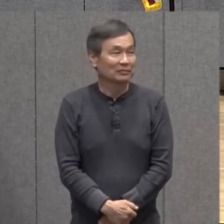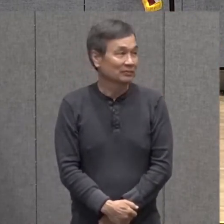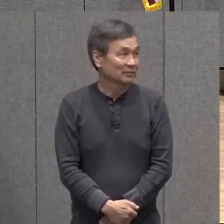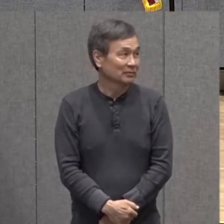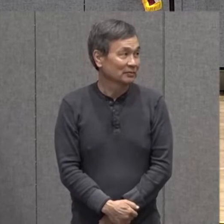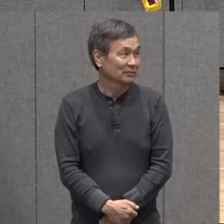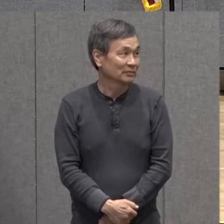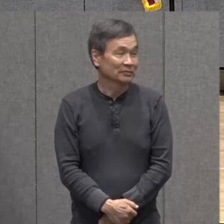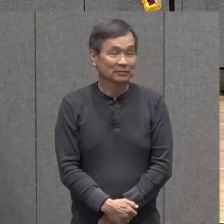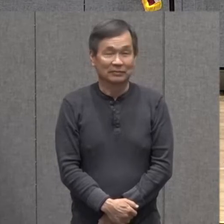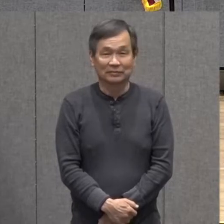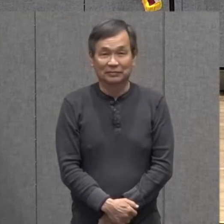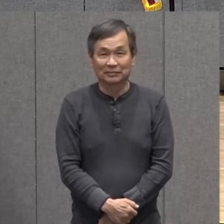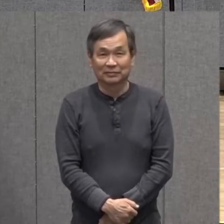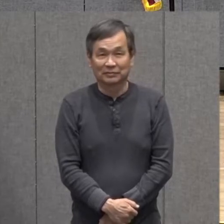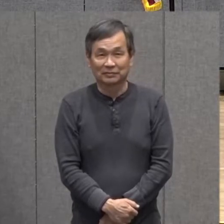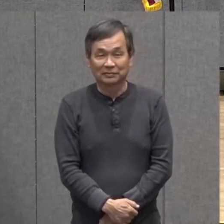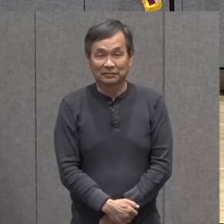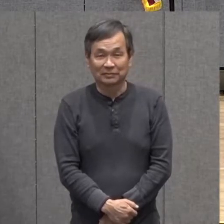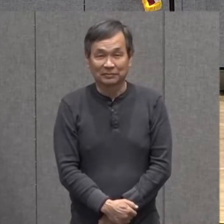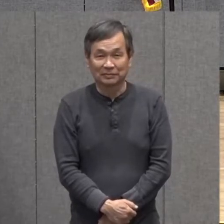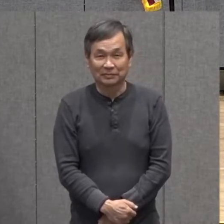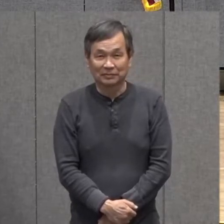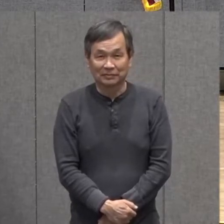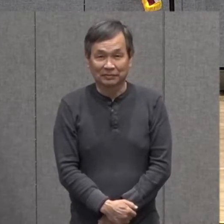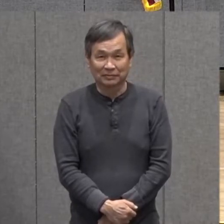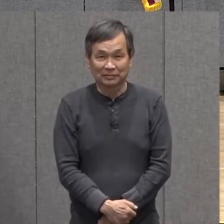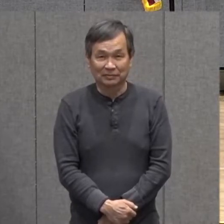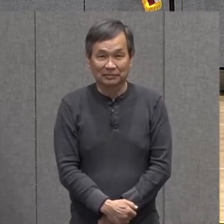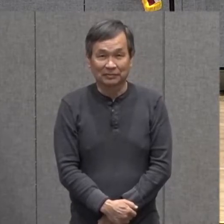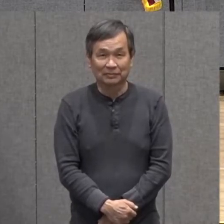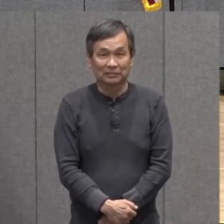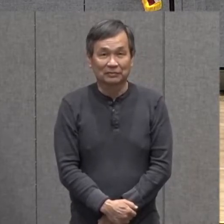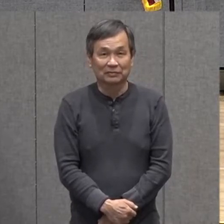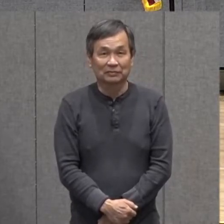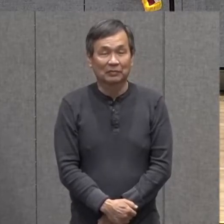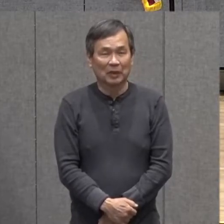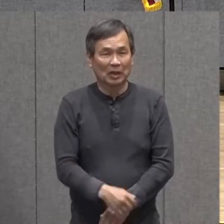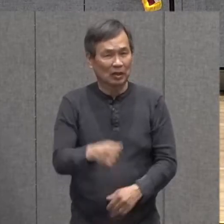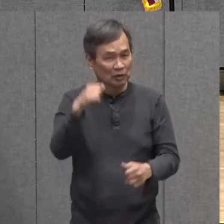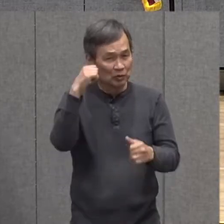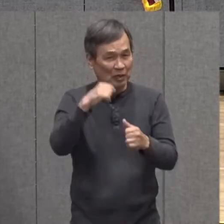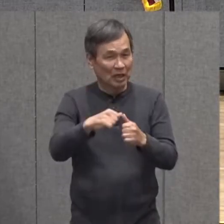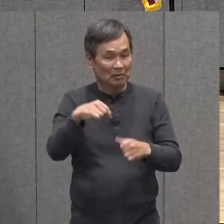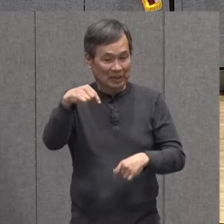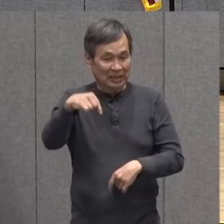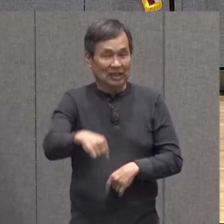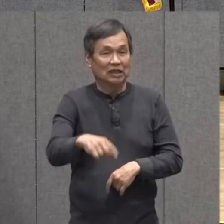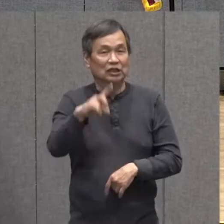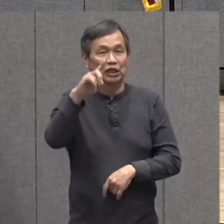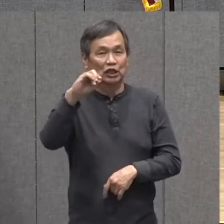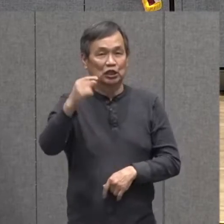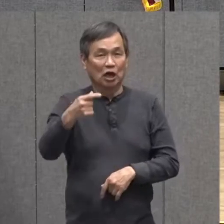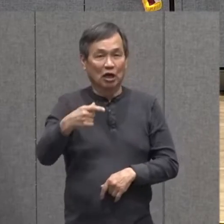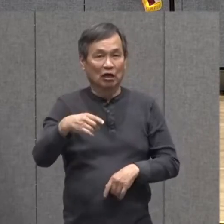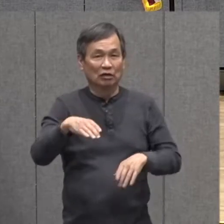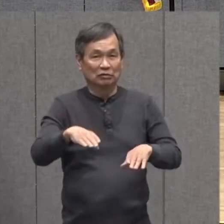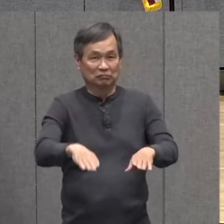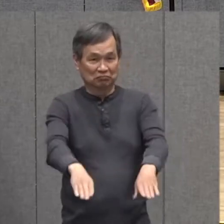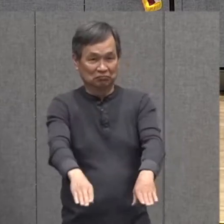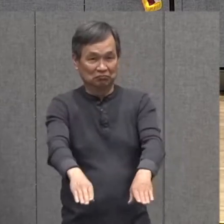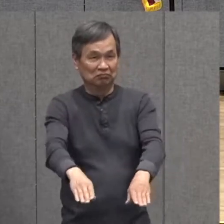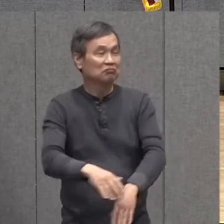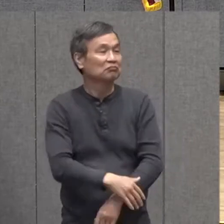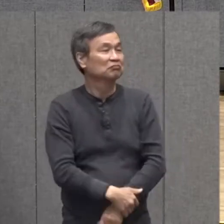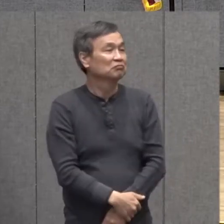your hands are. And we're gonna go back into our downward dog from there. En la